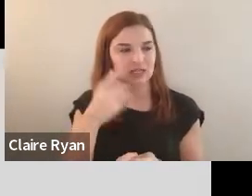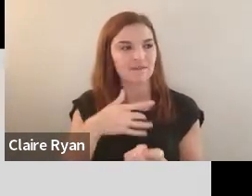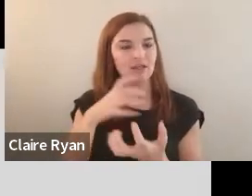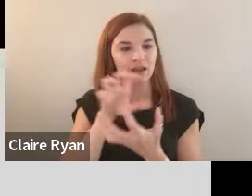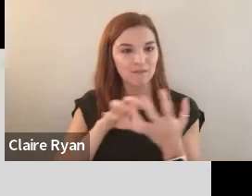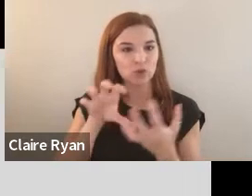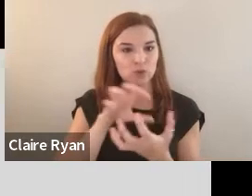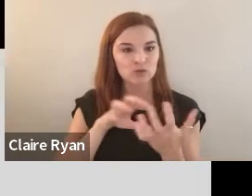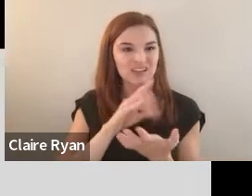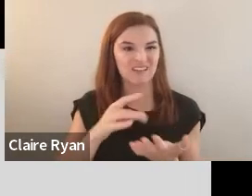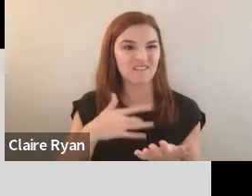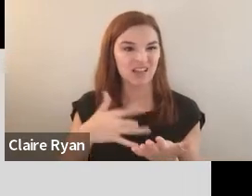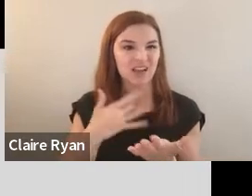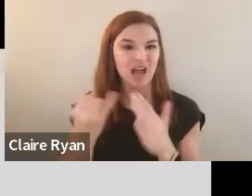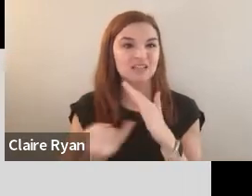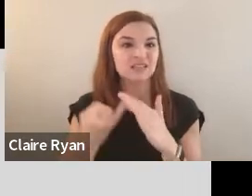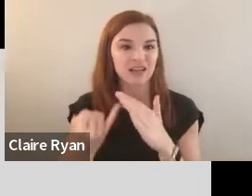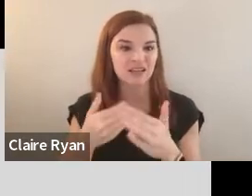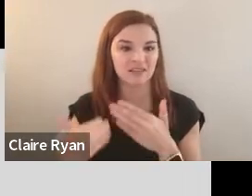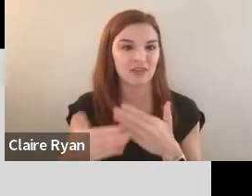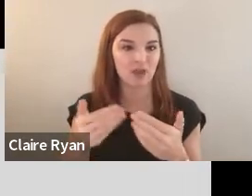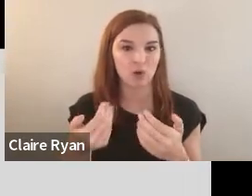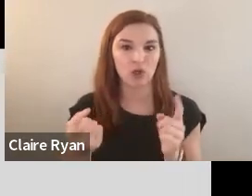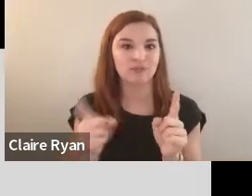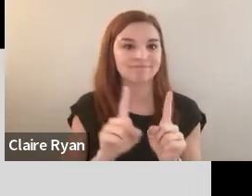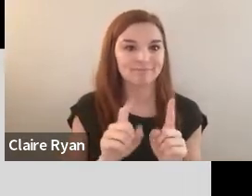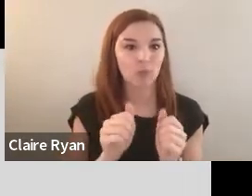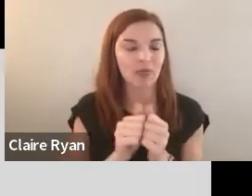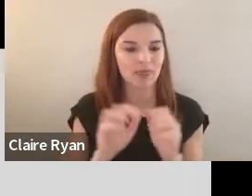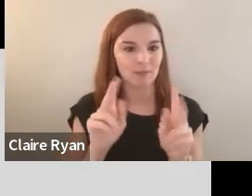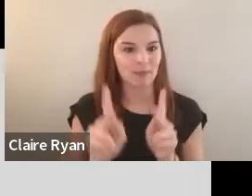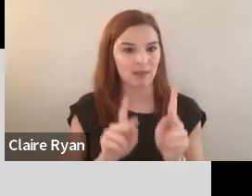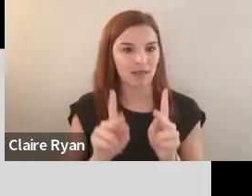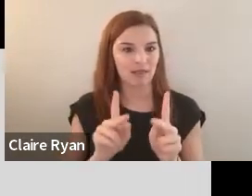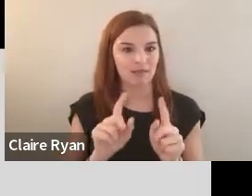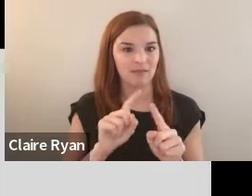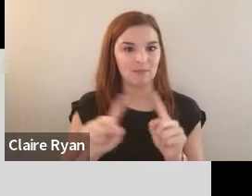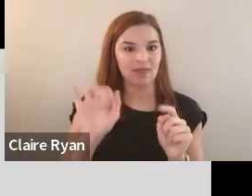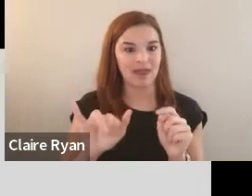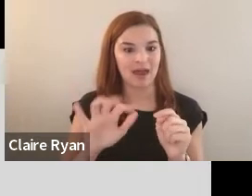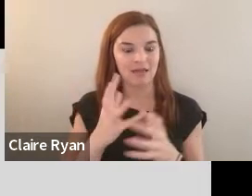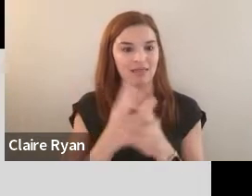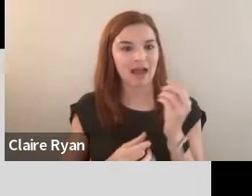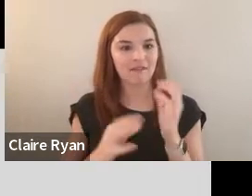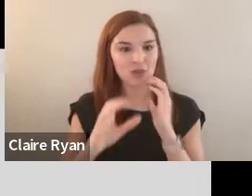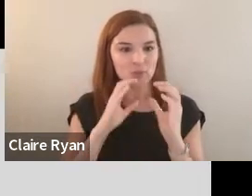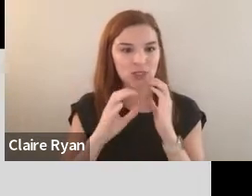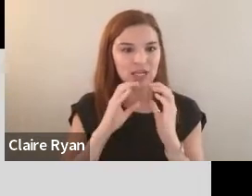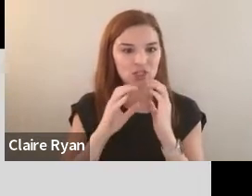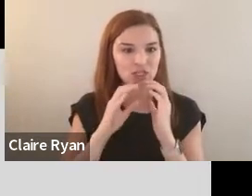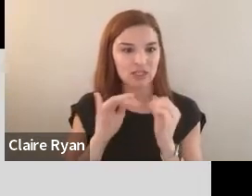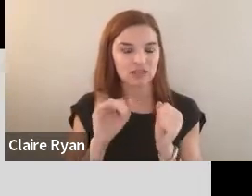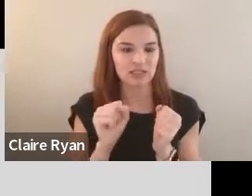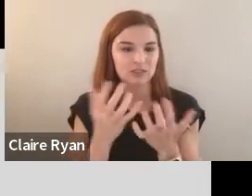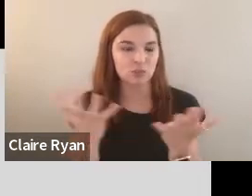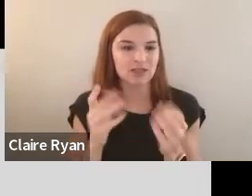on. And that feeling of being confused, that feeling of being isolated, of being